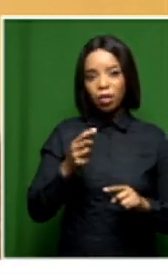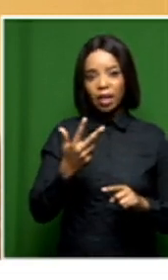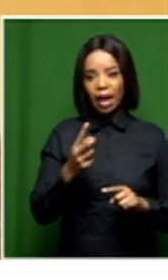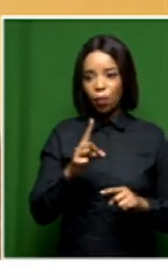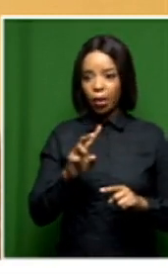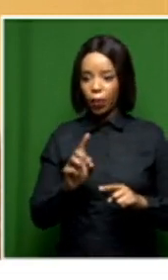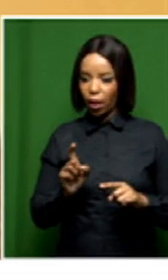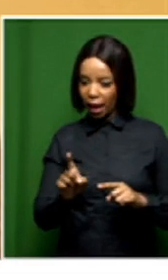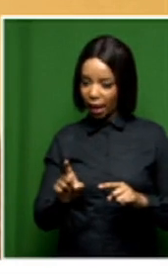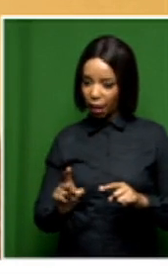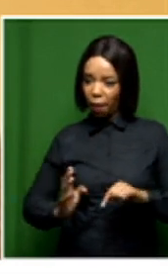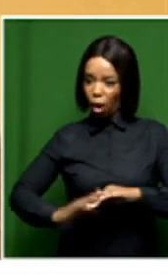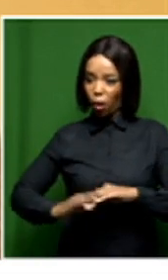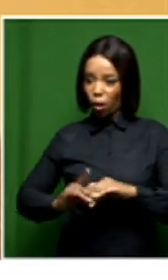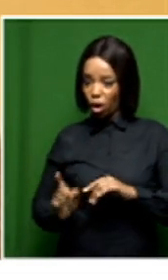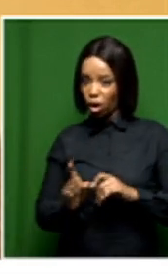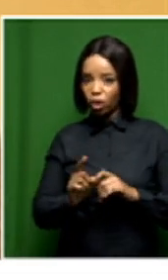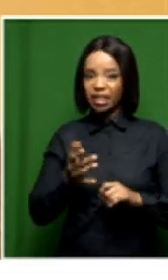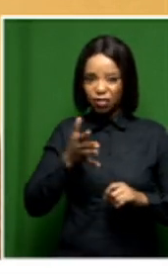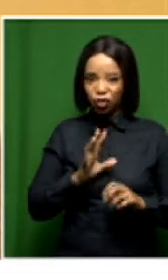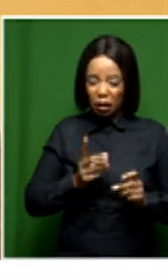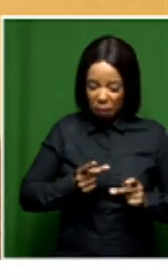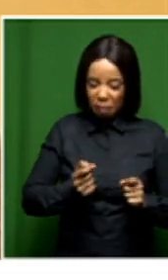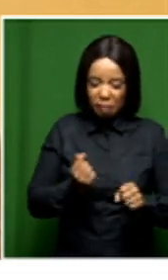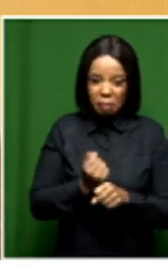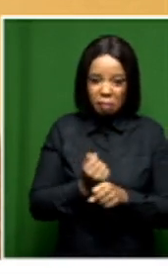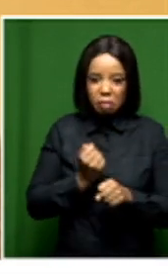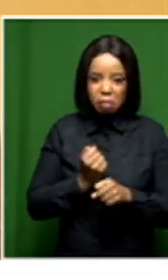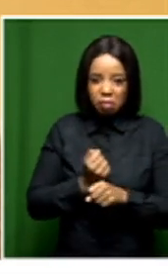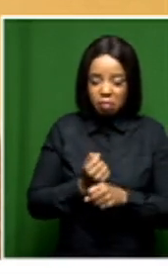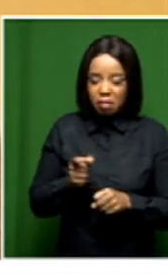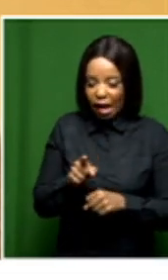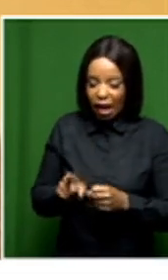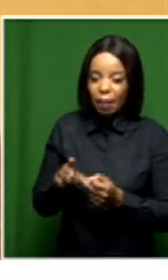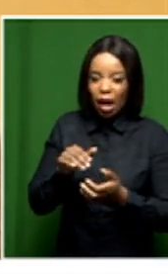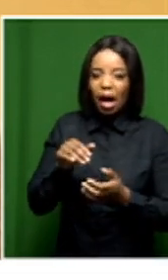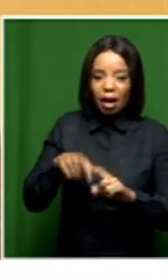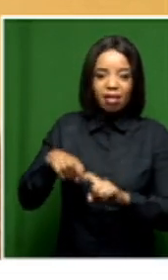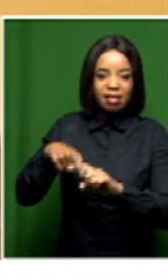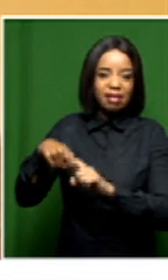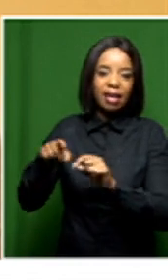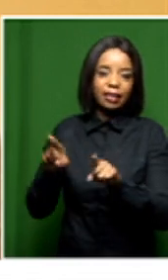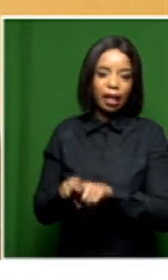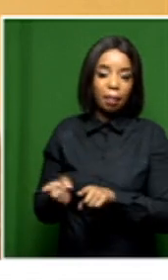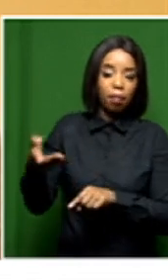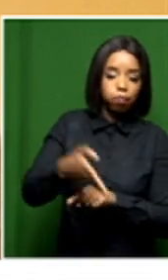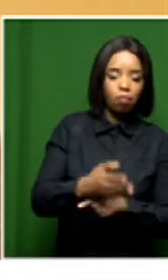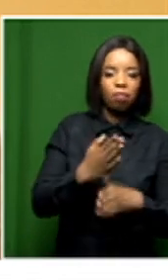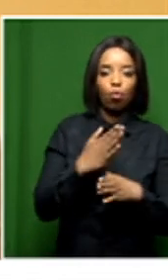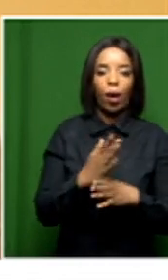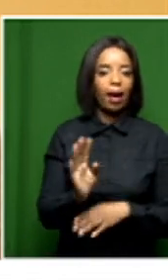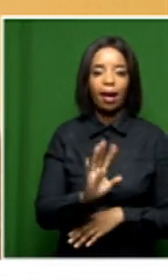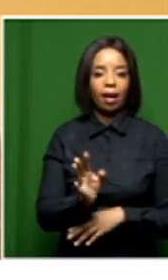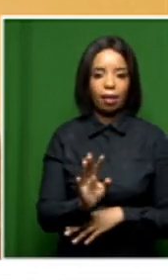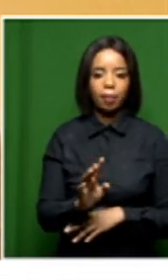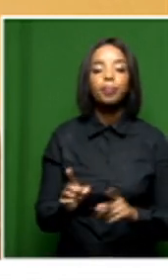them. We need to make sure that we move with the speed of light and make sure that they are out of the system. But Leanne, we want you to bear